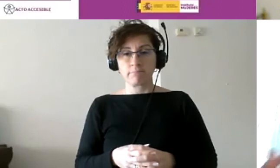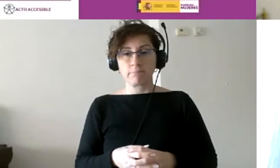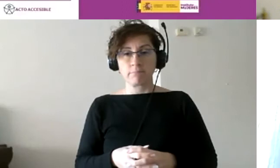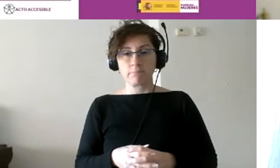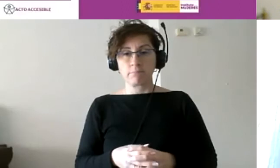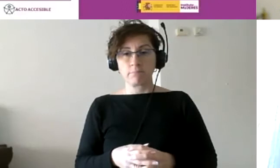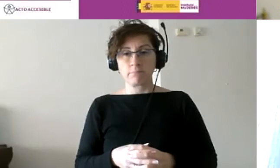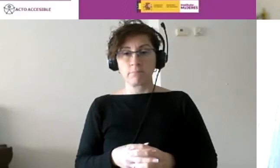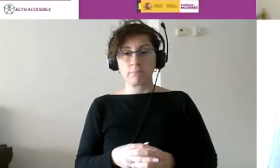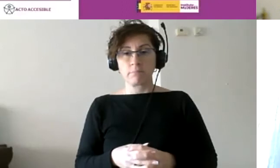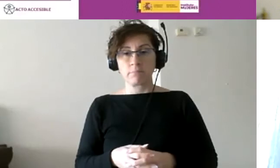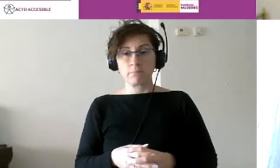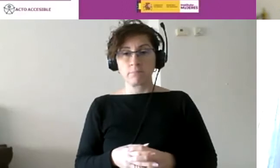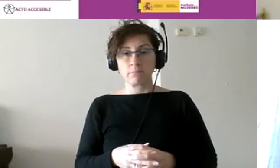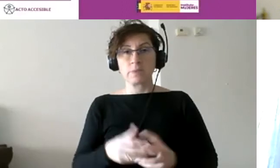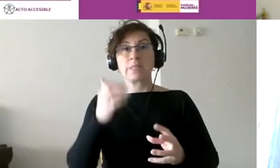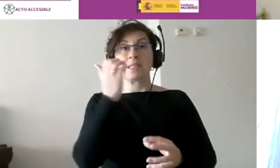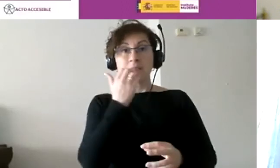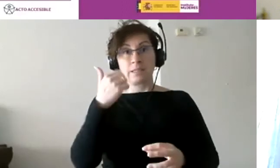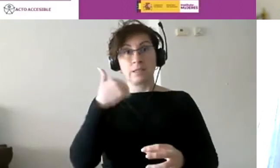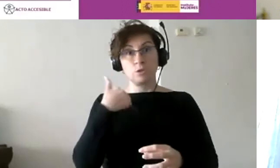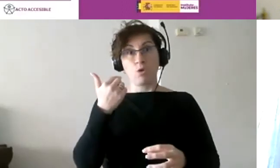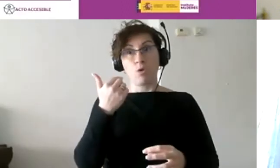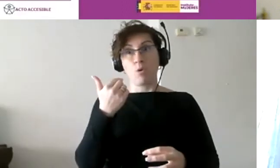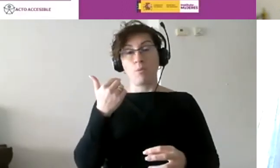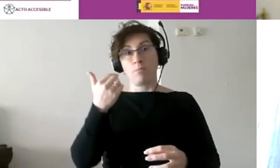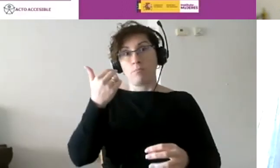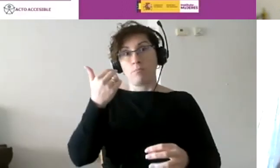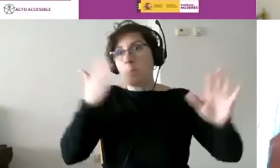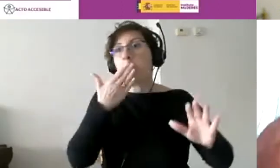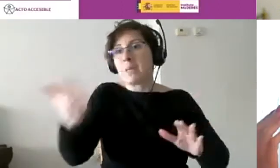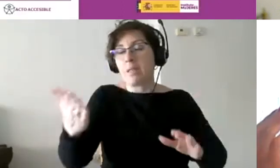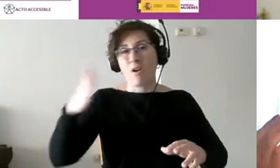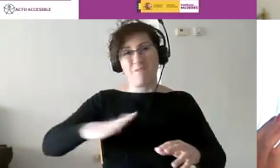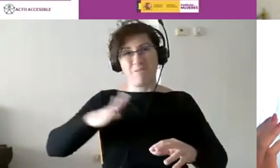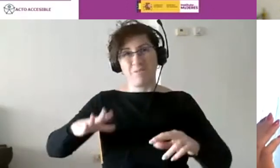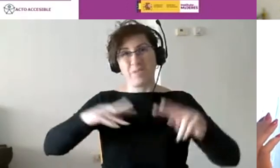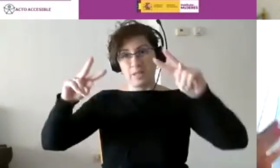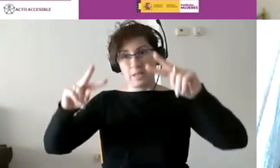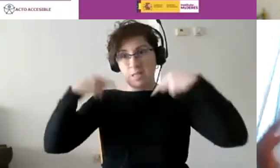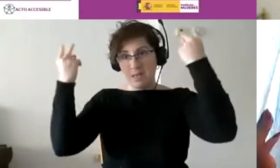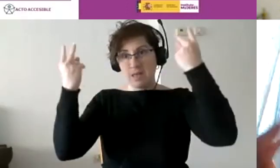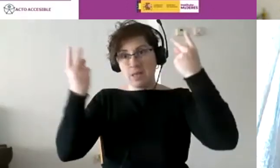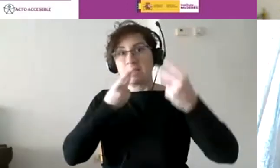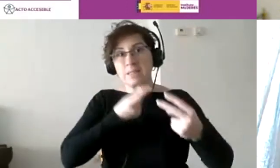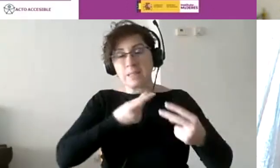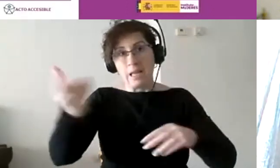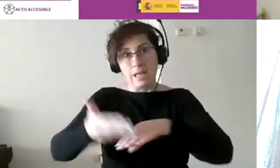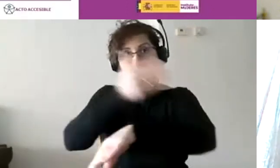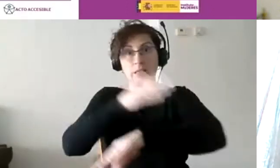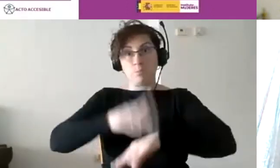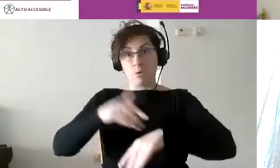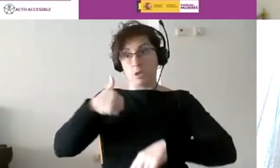was angry and didn't want to help. I didn't ask. After that, I didn't